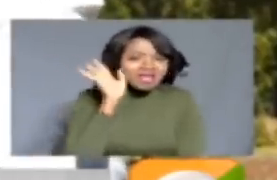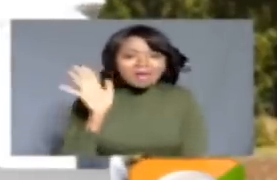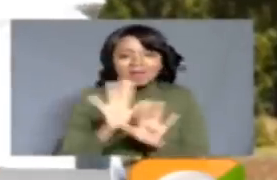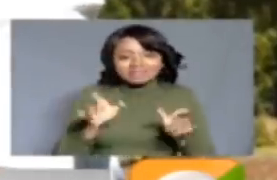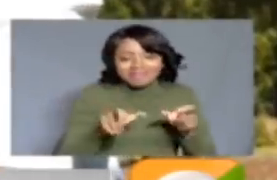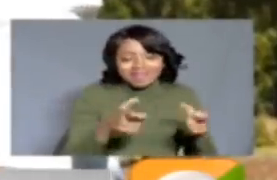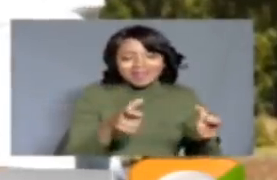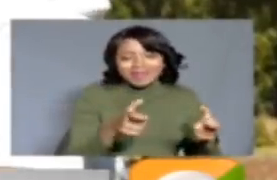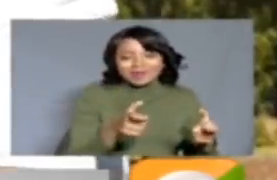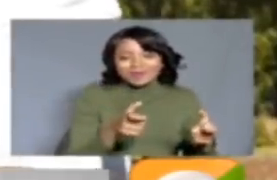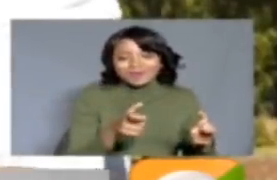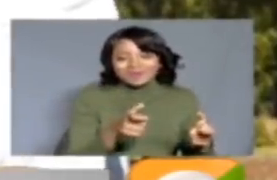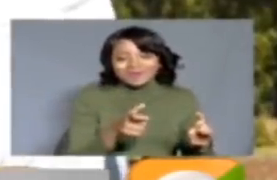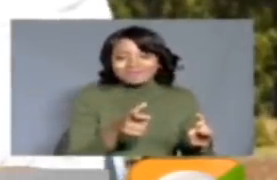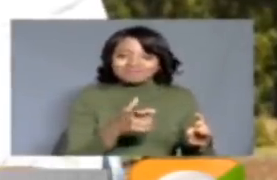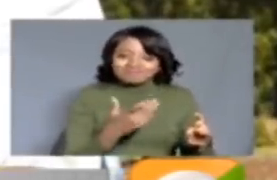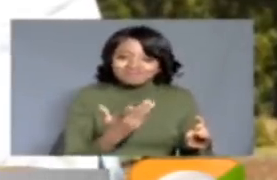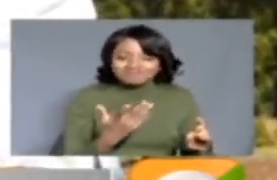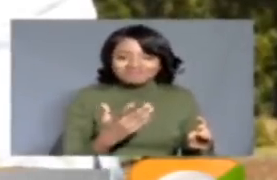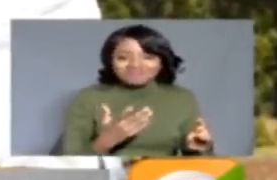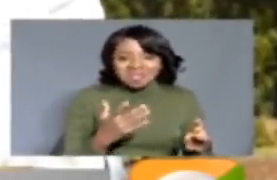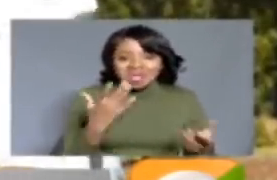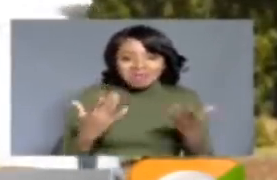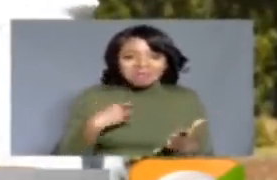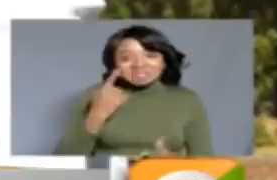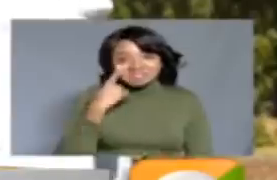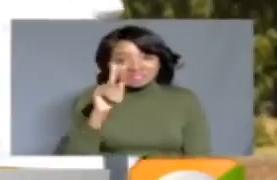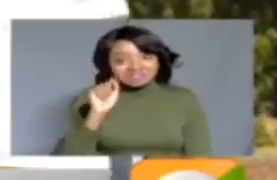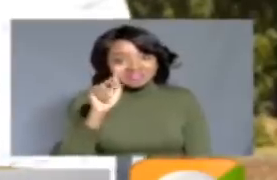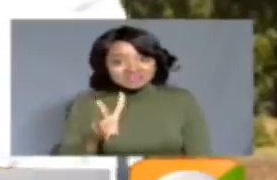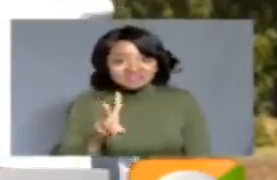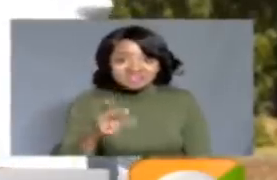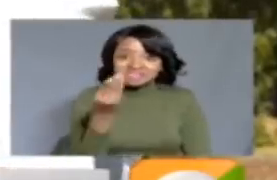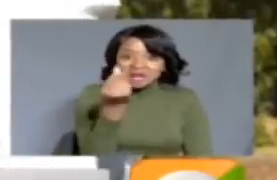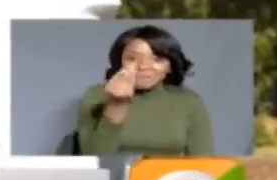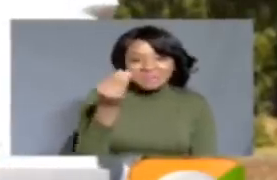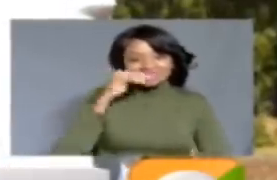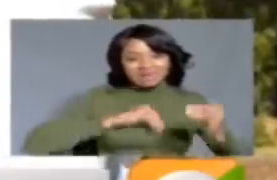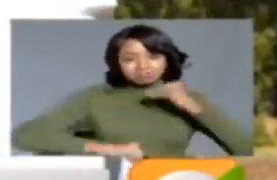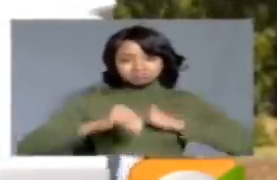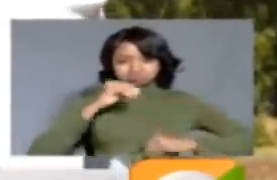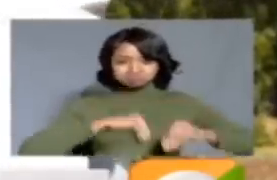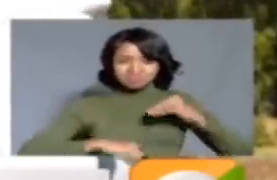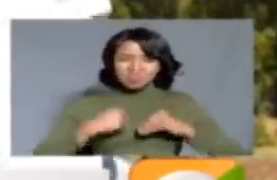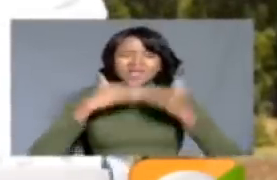maradio, kwa tunaona tu kwa ma-TV ati pesa imekuliwa.